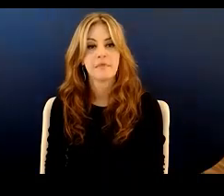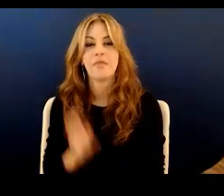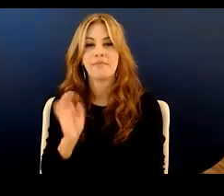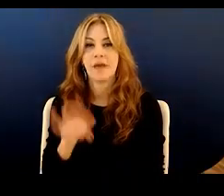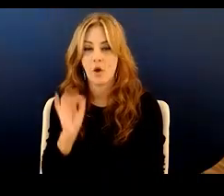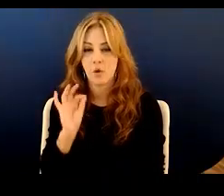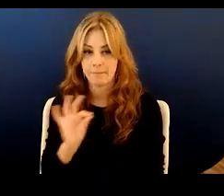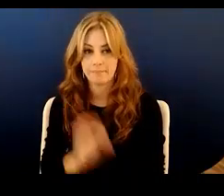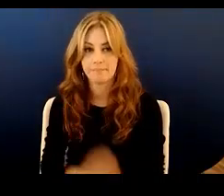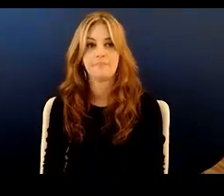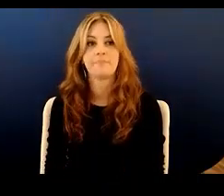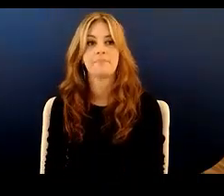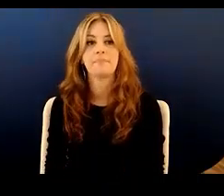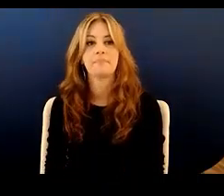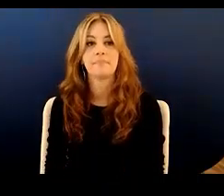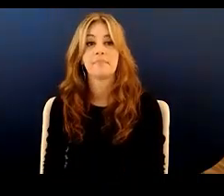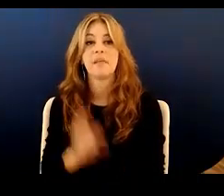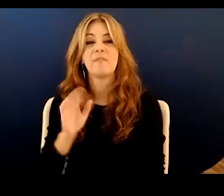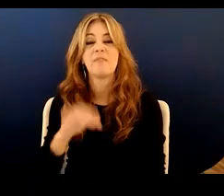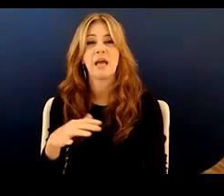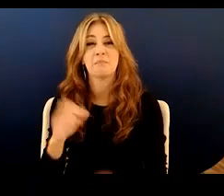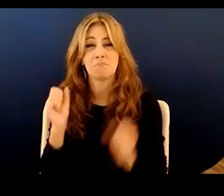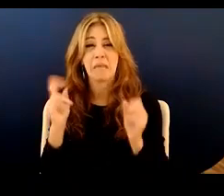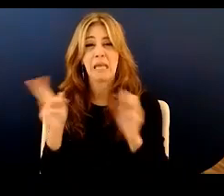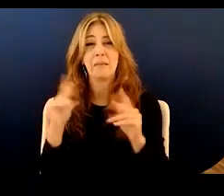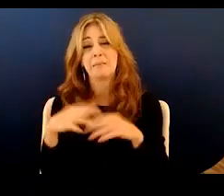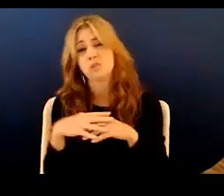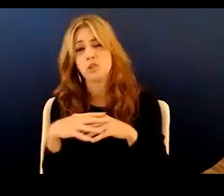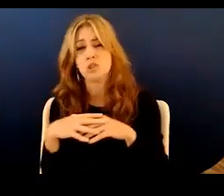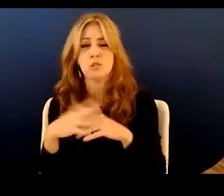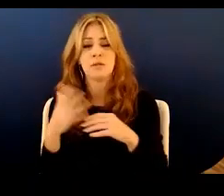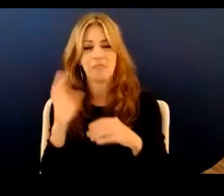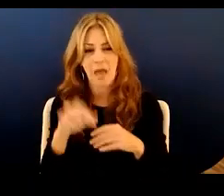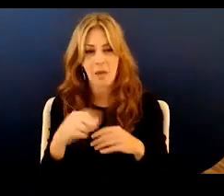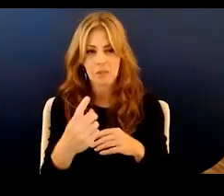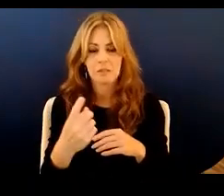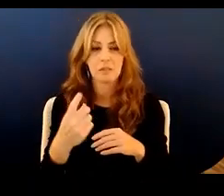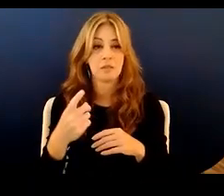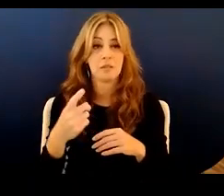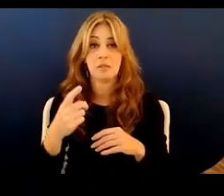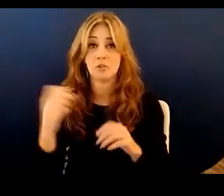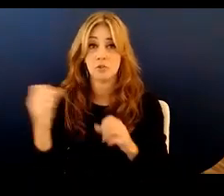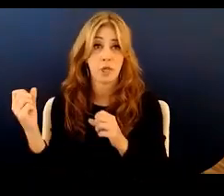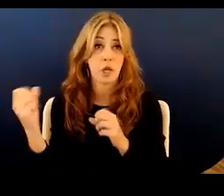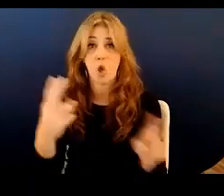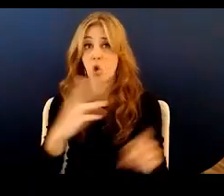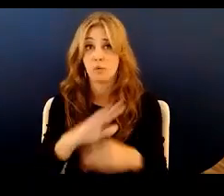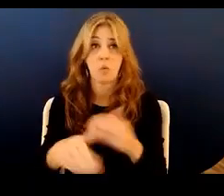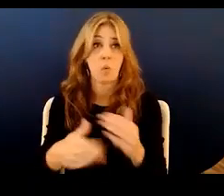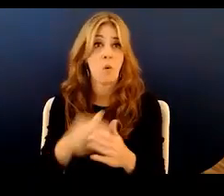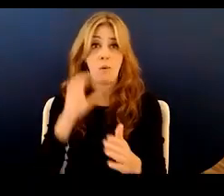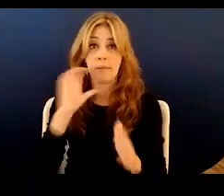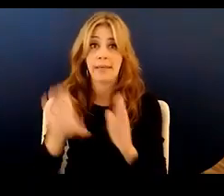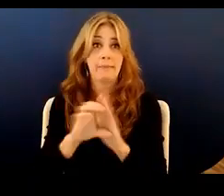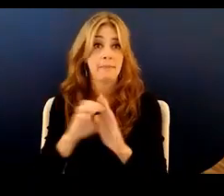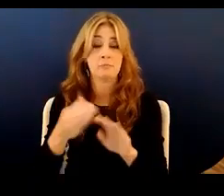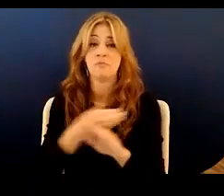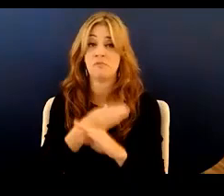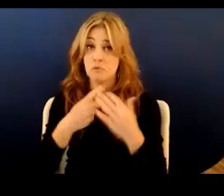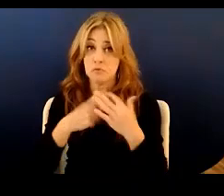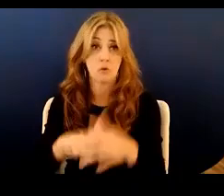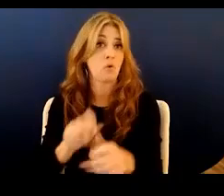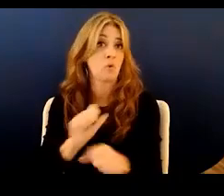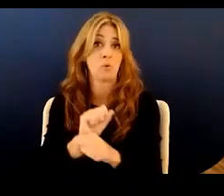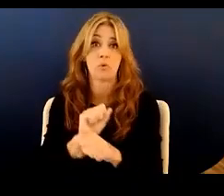Okay, so here's an image that I just loaded now. You can load all of your images in before you start work, then